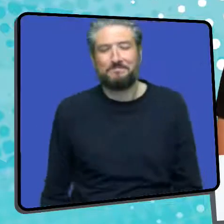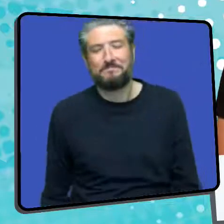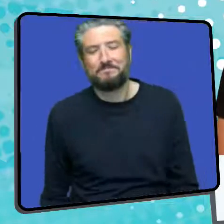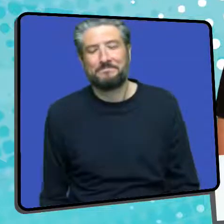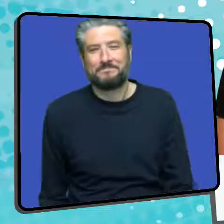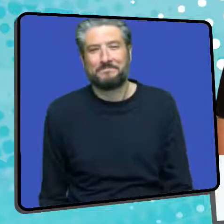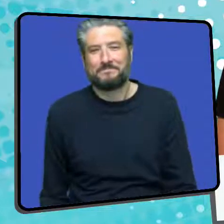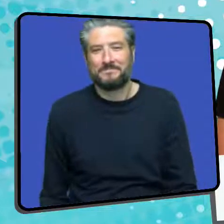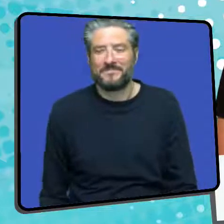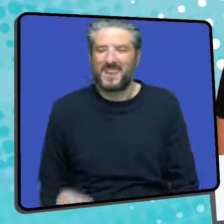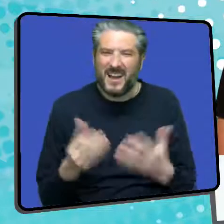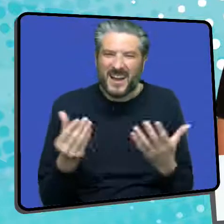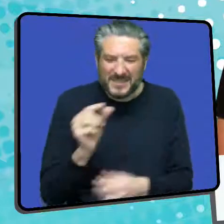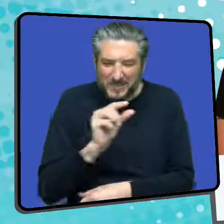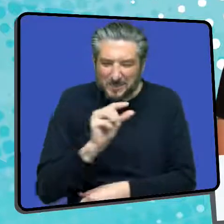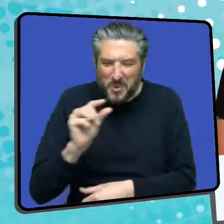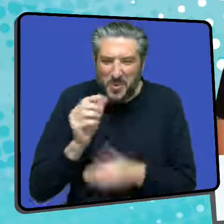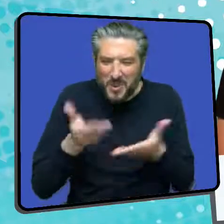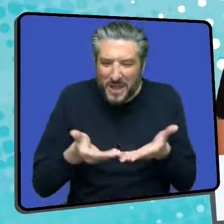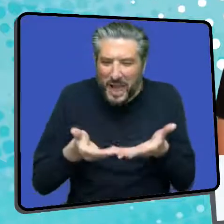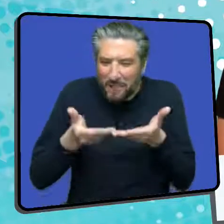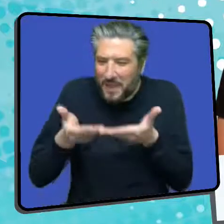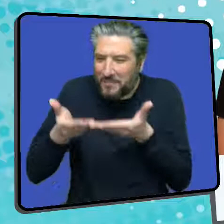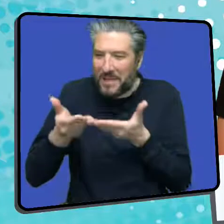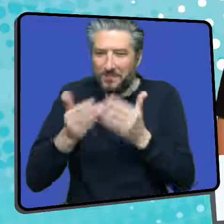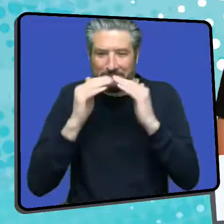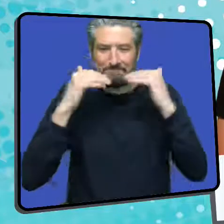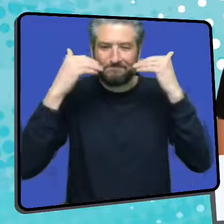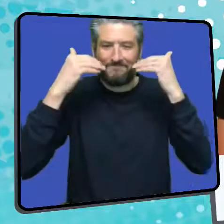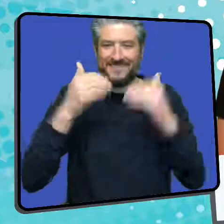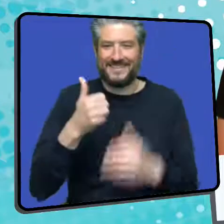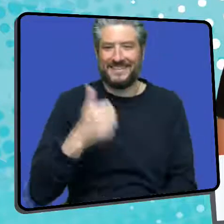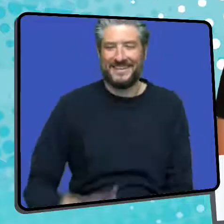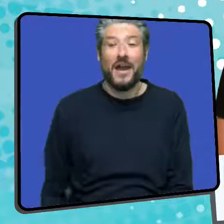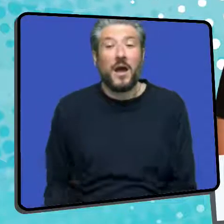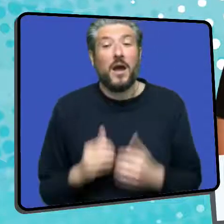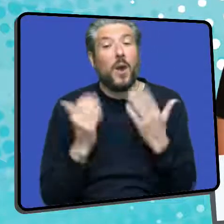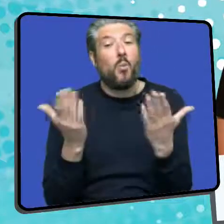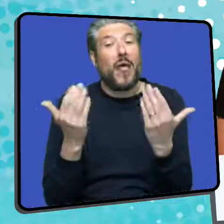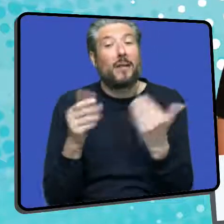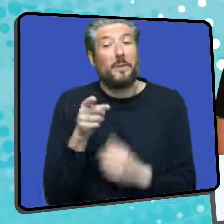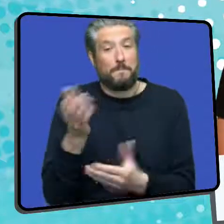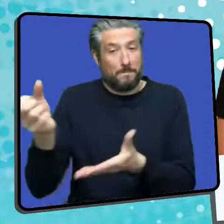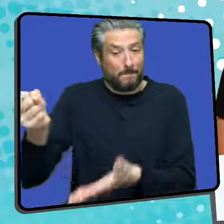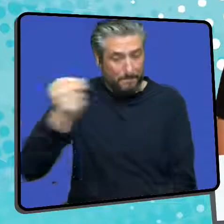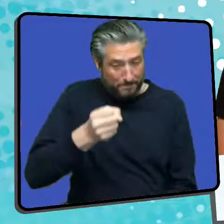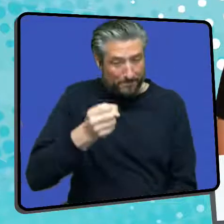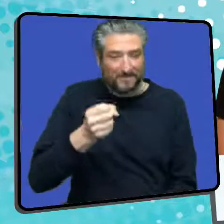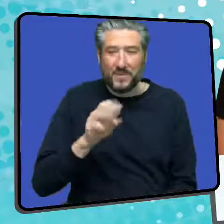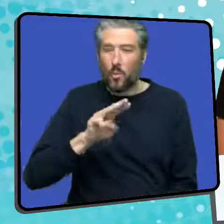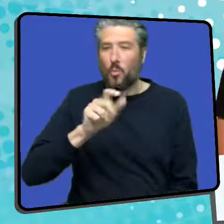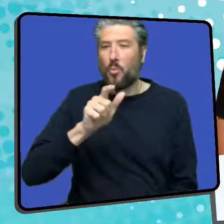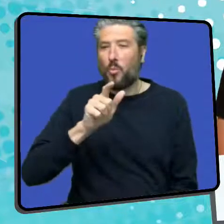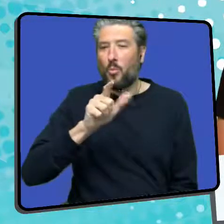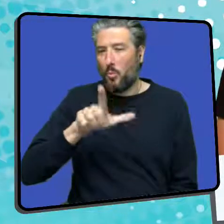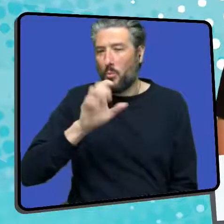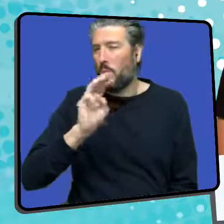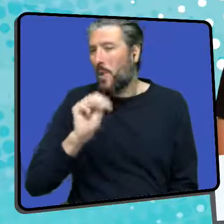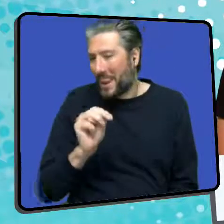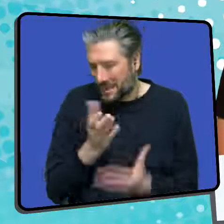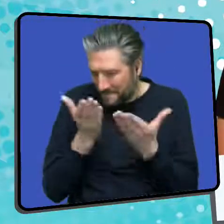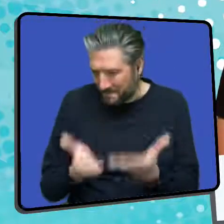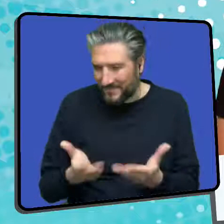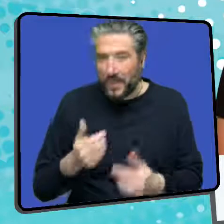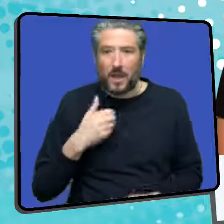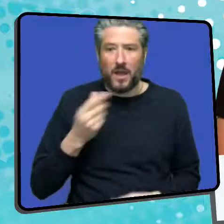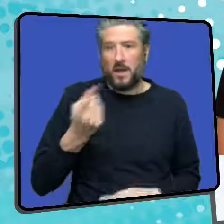is the small things. It is the small things. Welcome to the show, Willem. Thank you so much for joining us. Yeah, we've all worked together. I'm